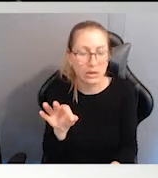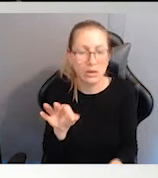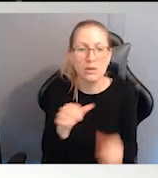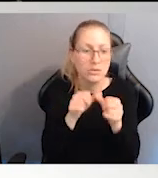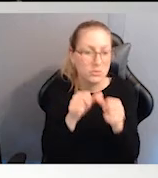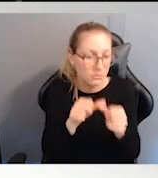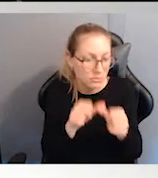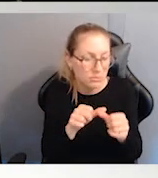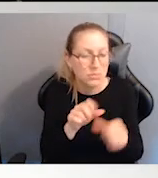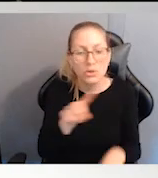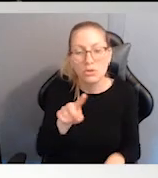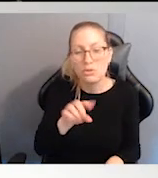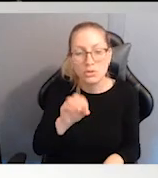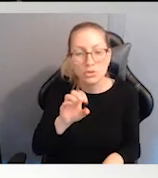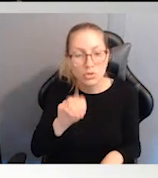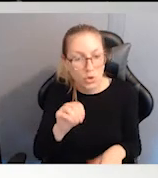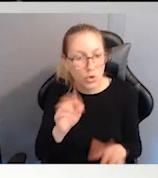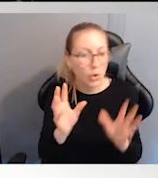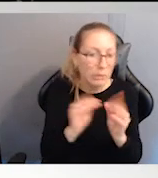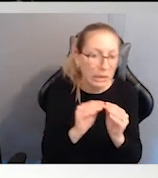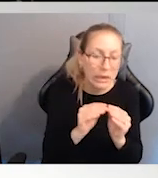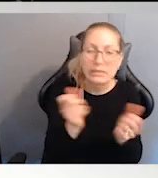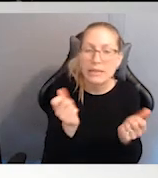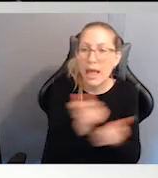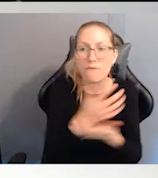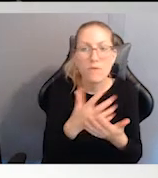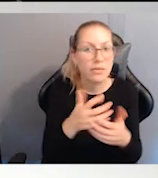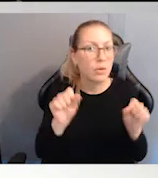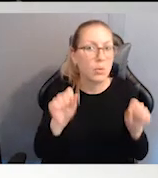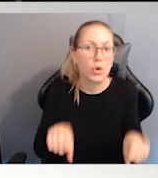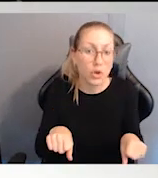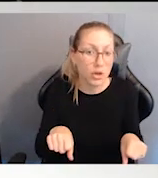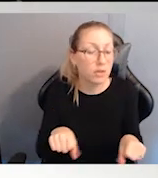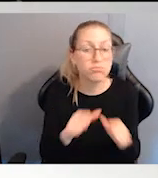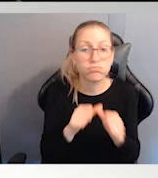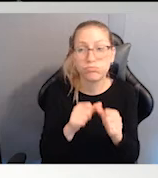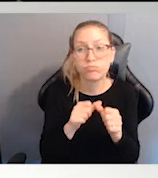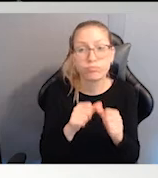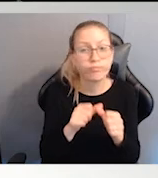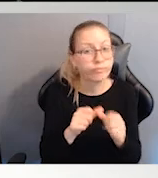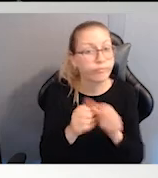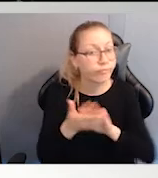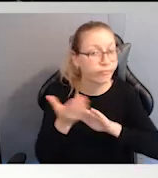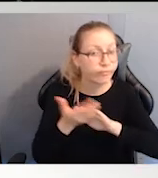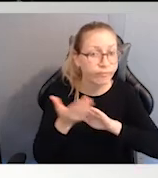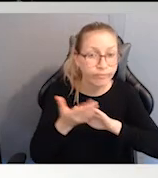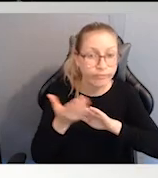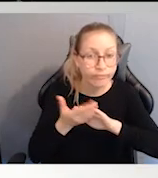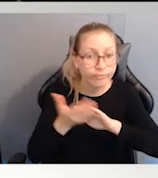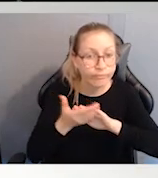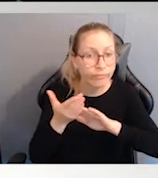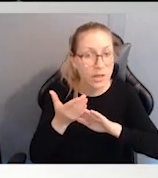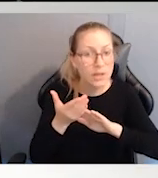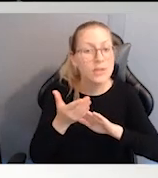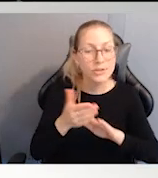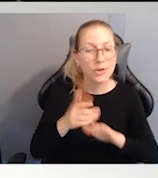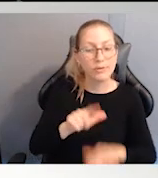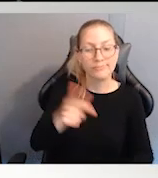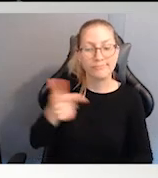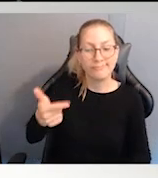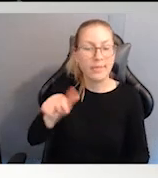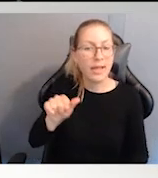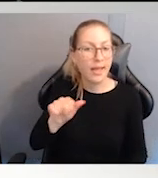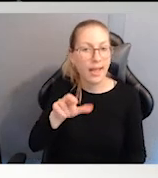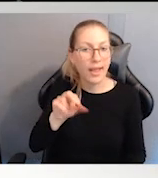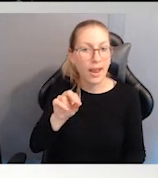calls. We continued doing everything that we could. So I'm going to let Aaron talk a little bit about what's going on the slides.